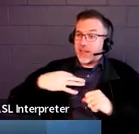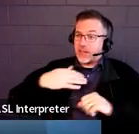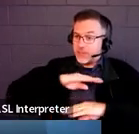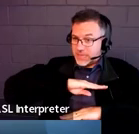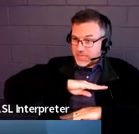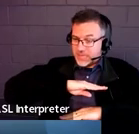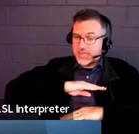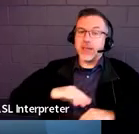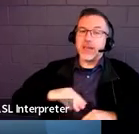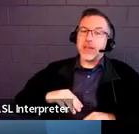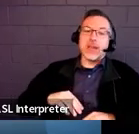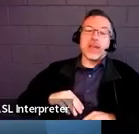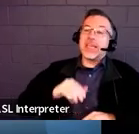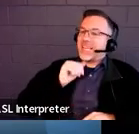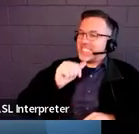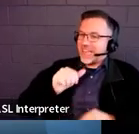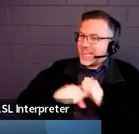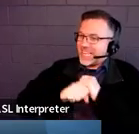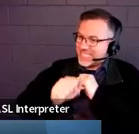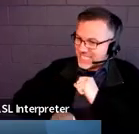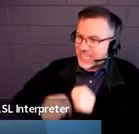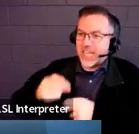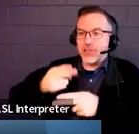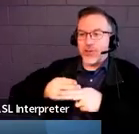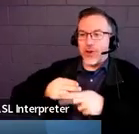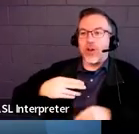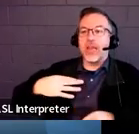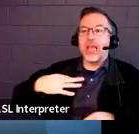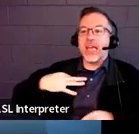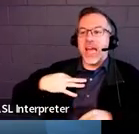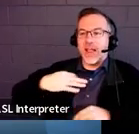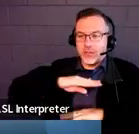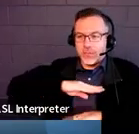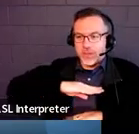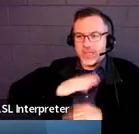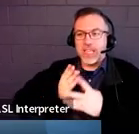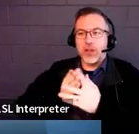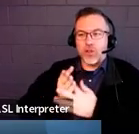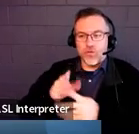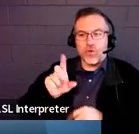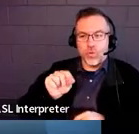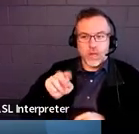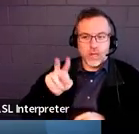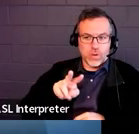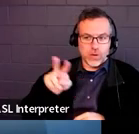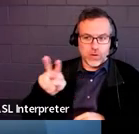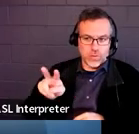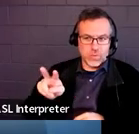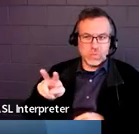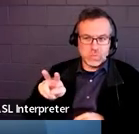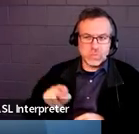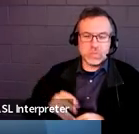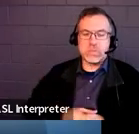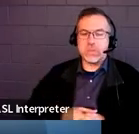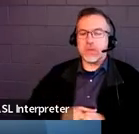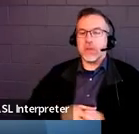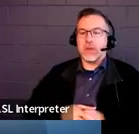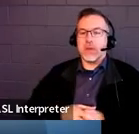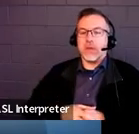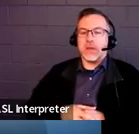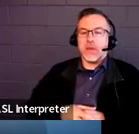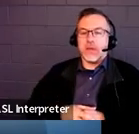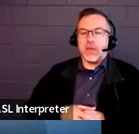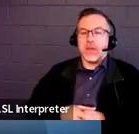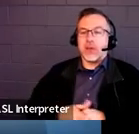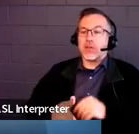eligibility through 22. And I think I'm going to reframe the way we speak about it, because, you know, it sounds as if we